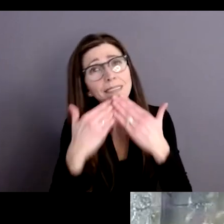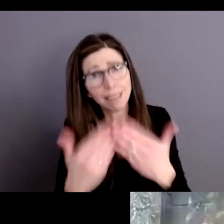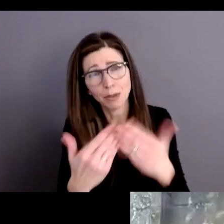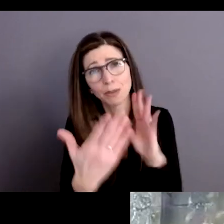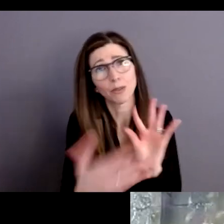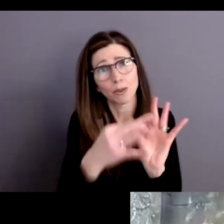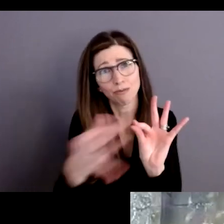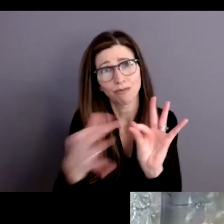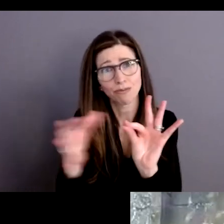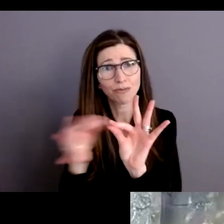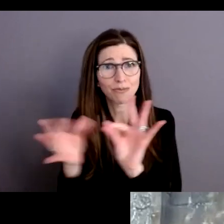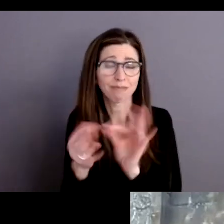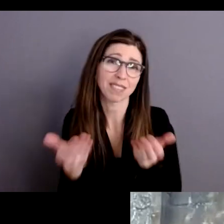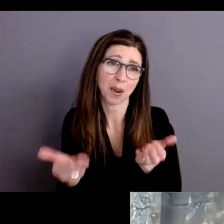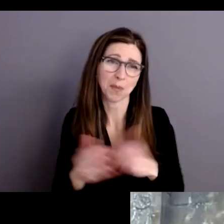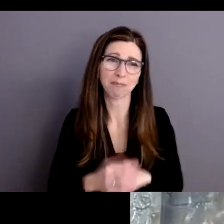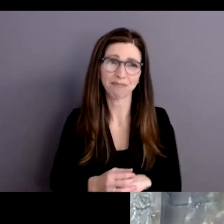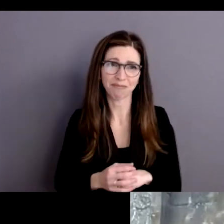And that's all I have today.